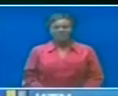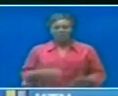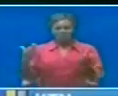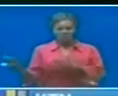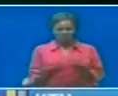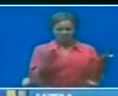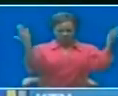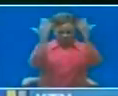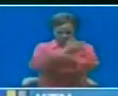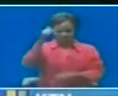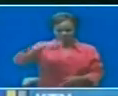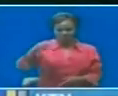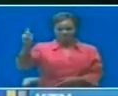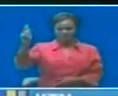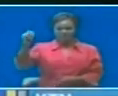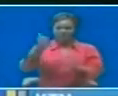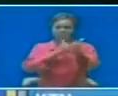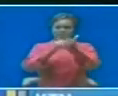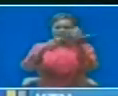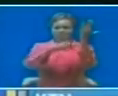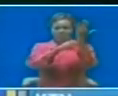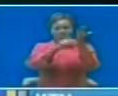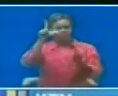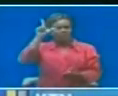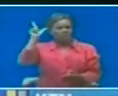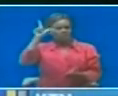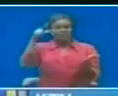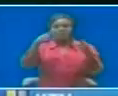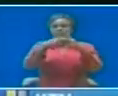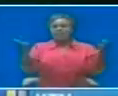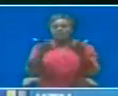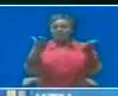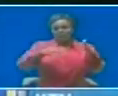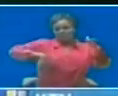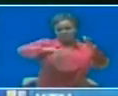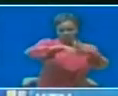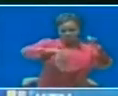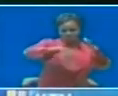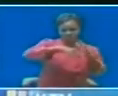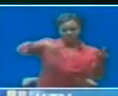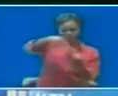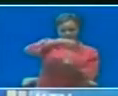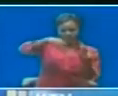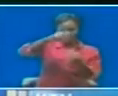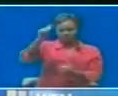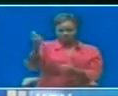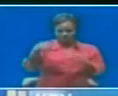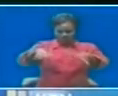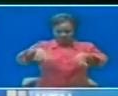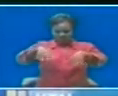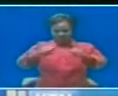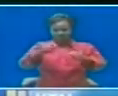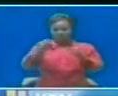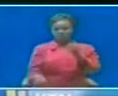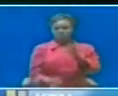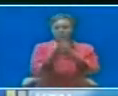Welcome to tonight's edition of KTN Sports. I'm Lynn Washiren. We kick off the bulletin with Matters Football, where Football Kenya Federation Chairman Sam Nyamoya has unveiled